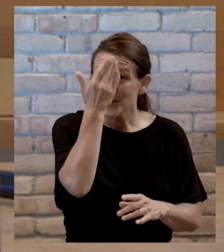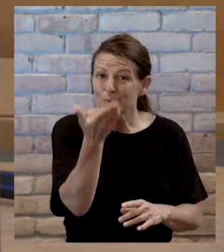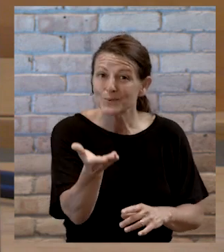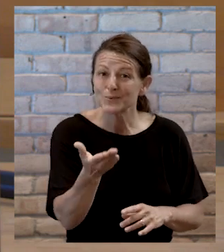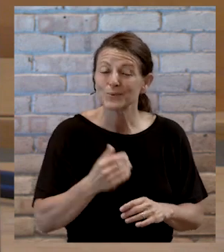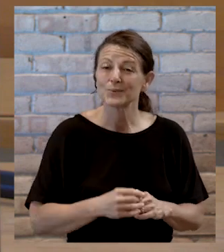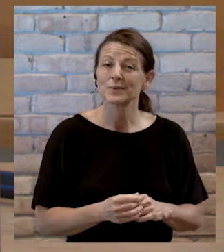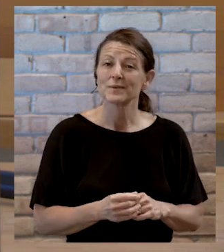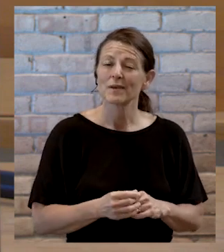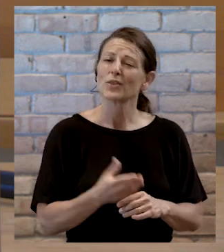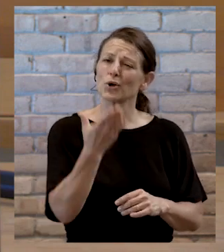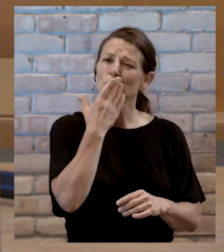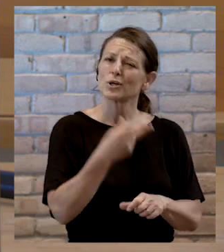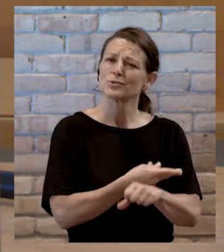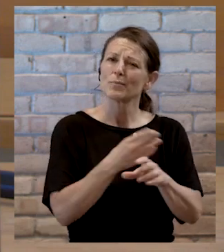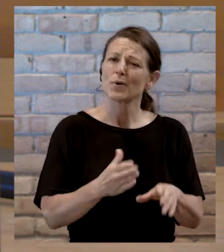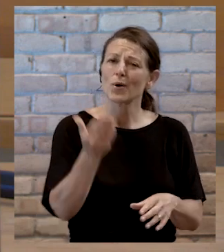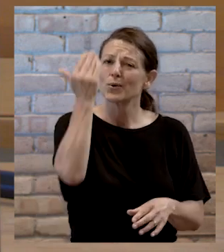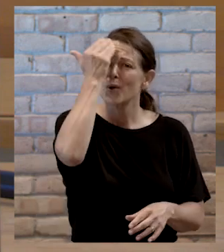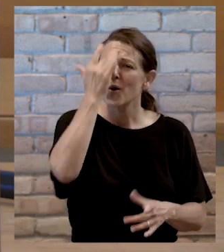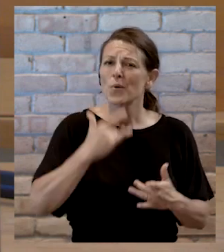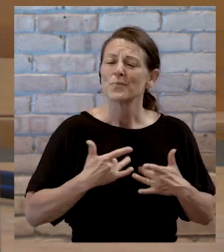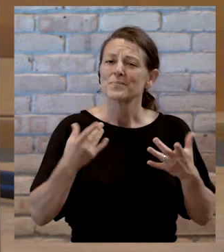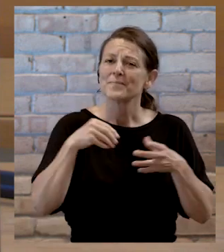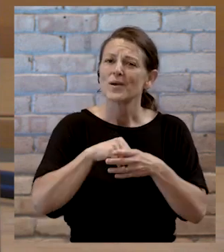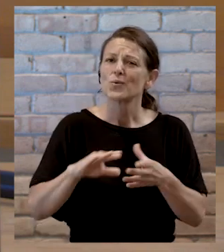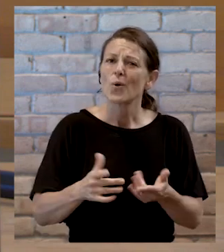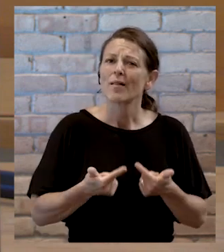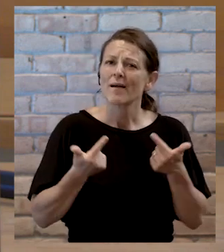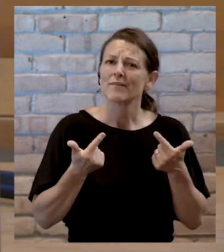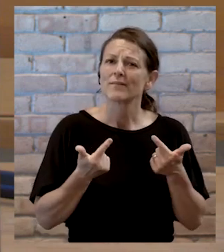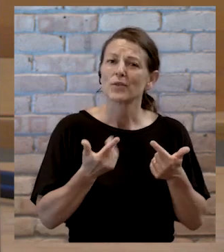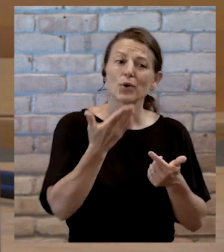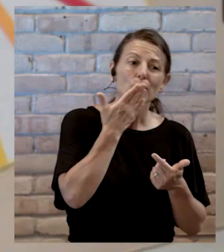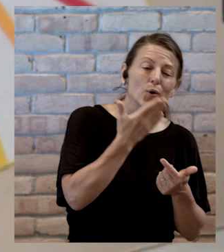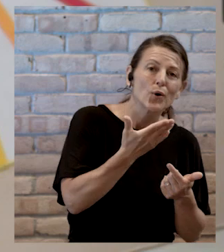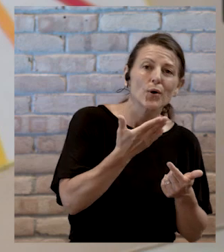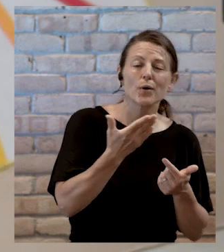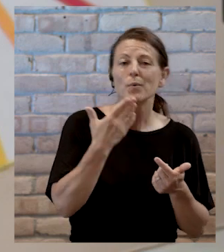The Good Shepherd knows what's going on in your life right now, the good, the bad, and the ugly.